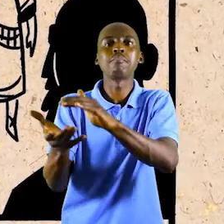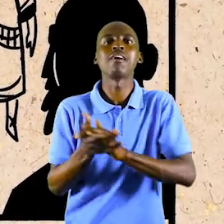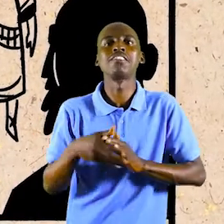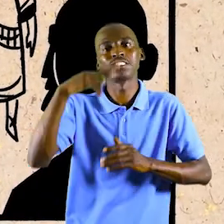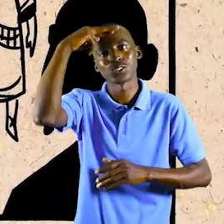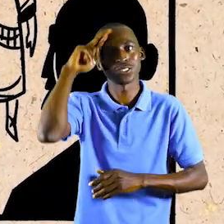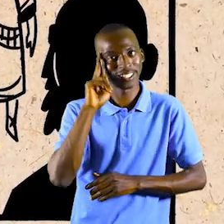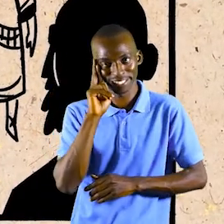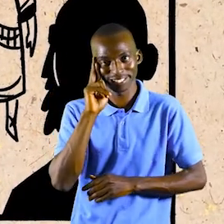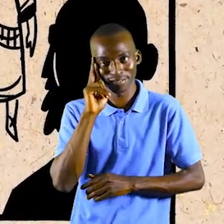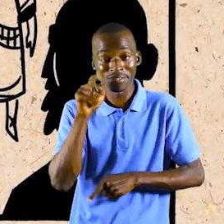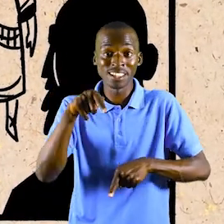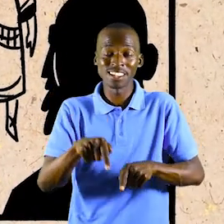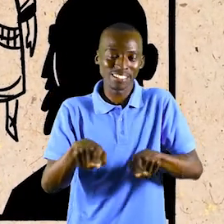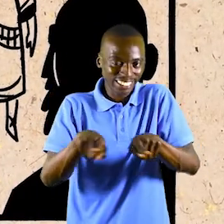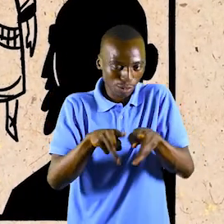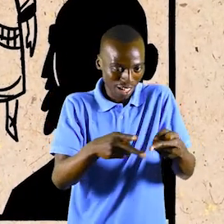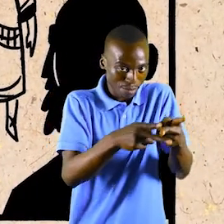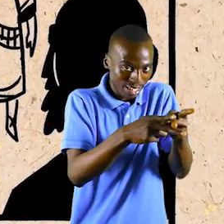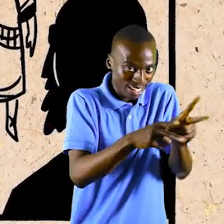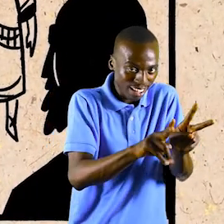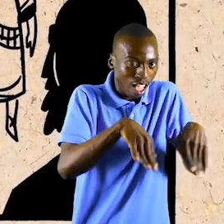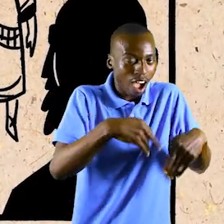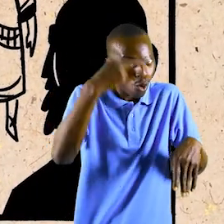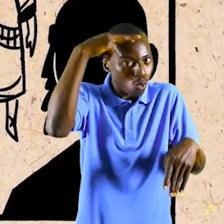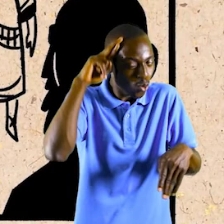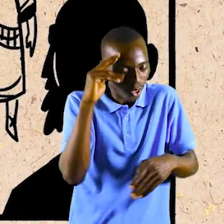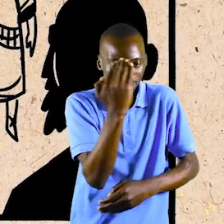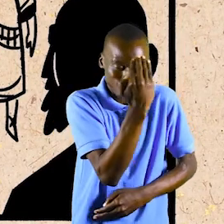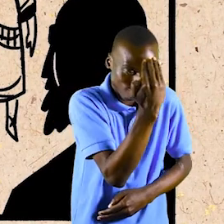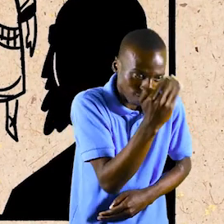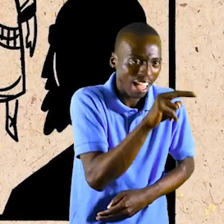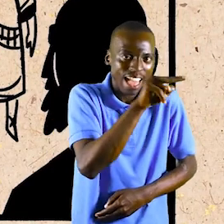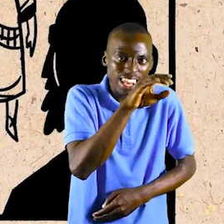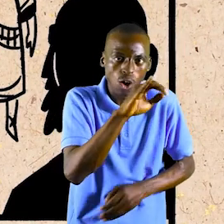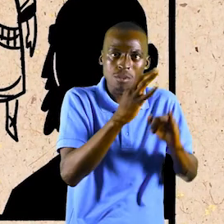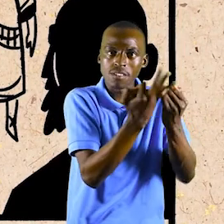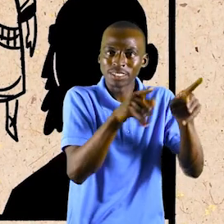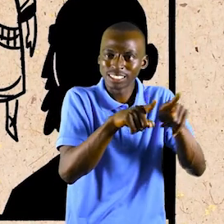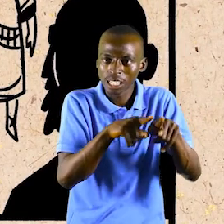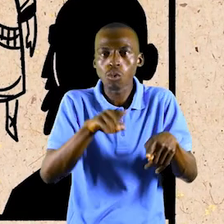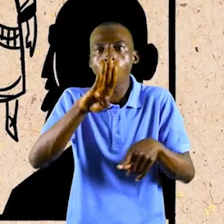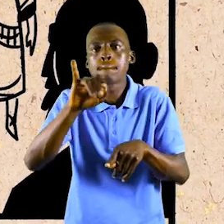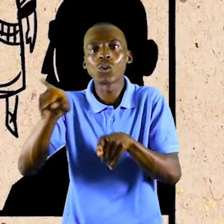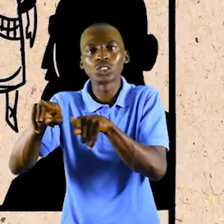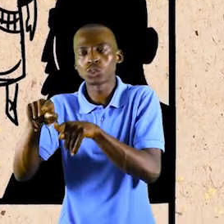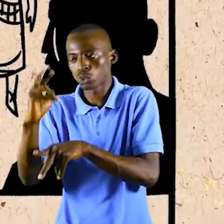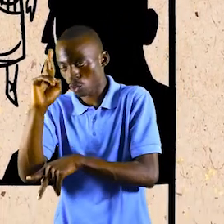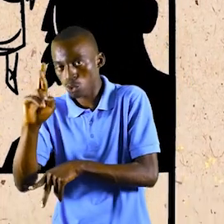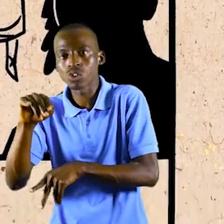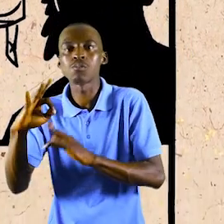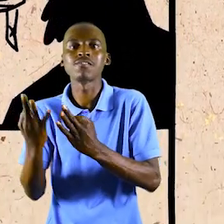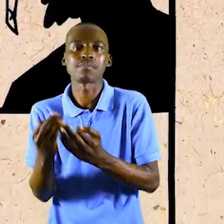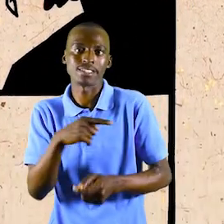marries Ruth. And so just at the beginning, how Ruth was loyal to Naomi's family, so now Boaz is loyal to